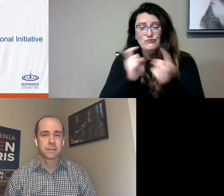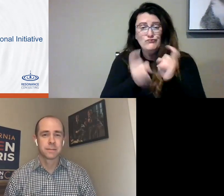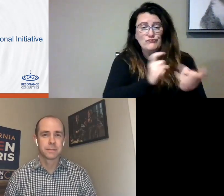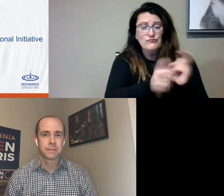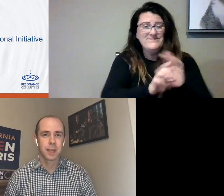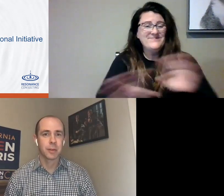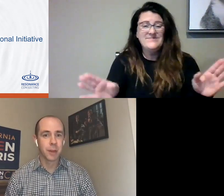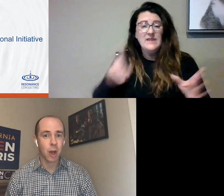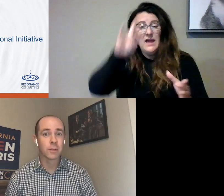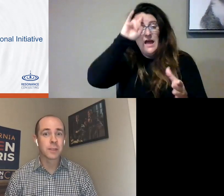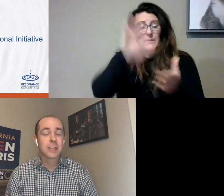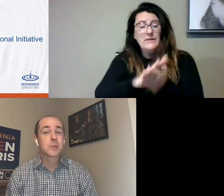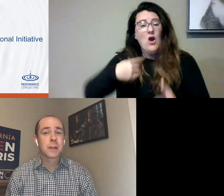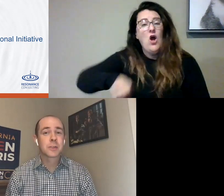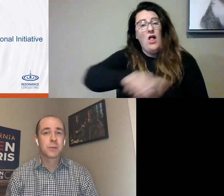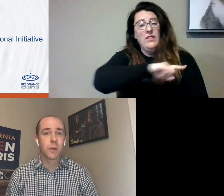us,